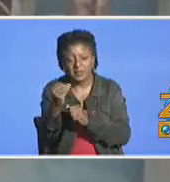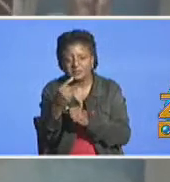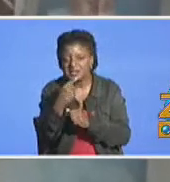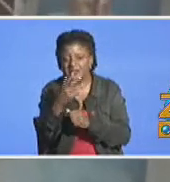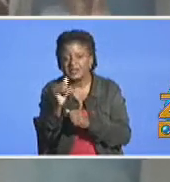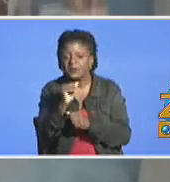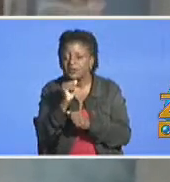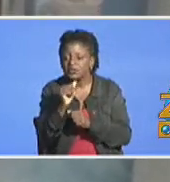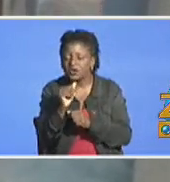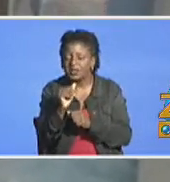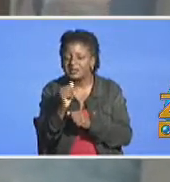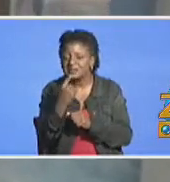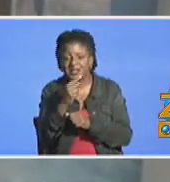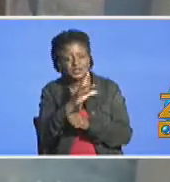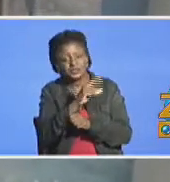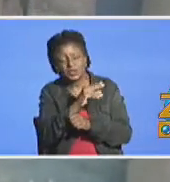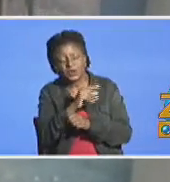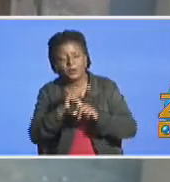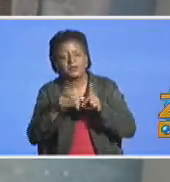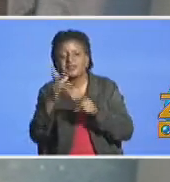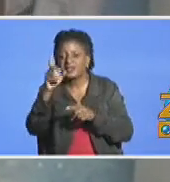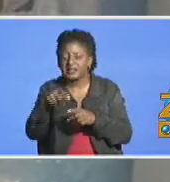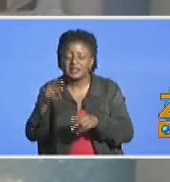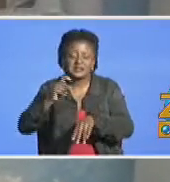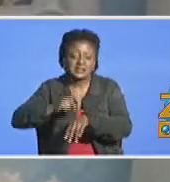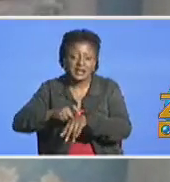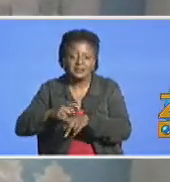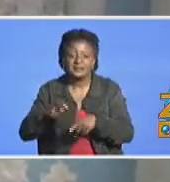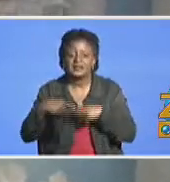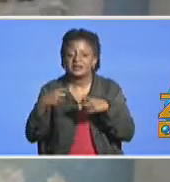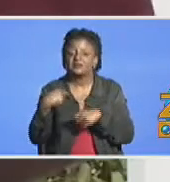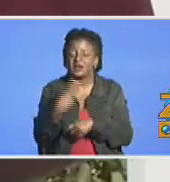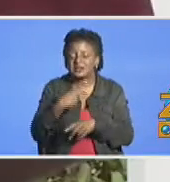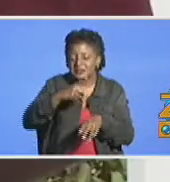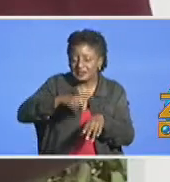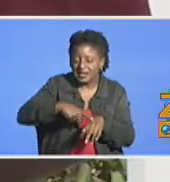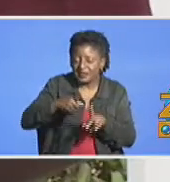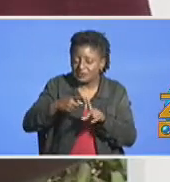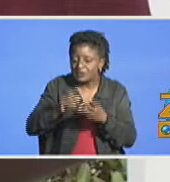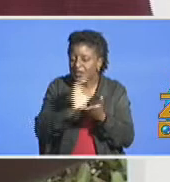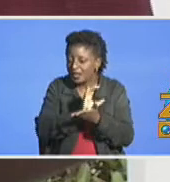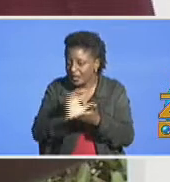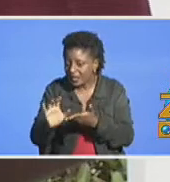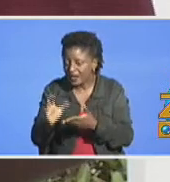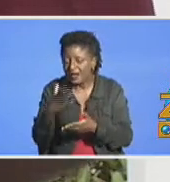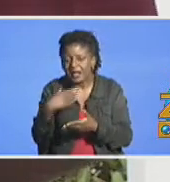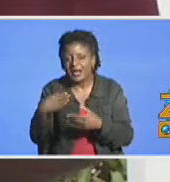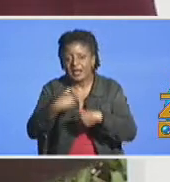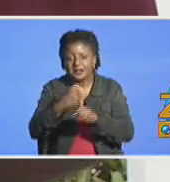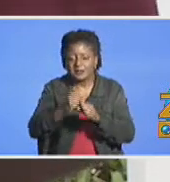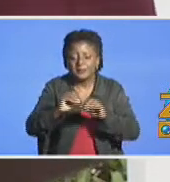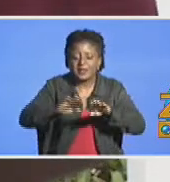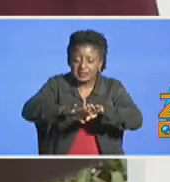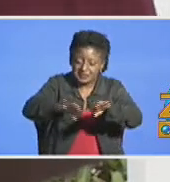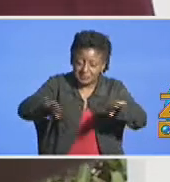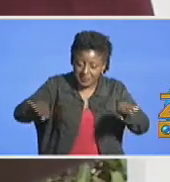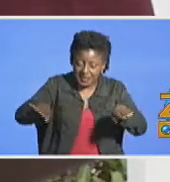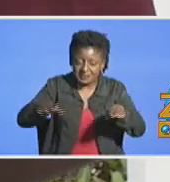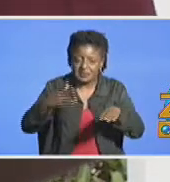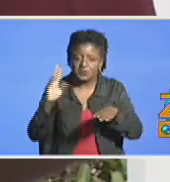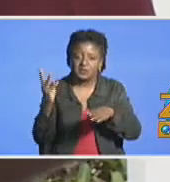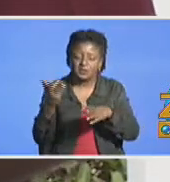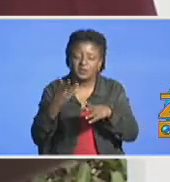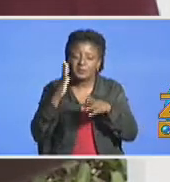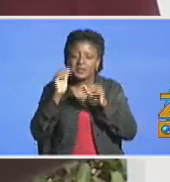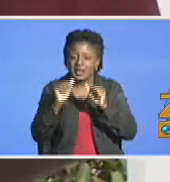away. However, they just need time. They'll give us time to clear and to make space that we will be able to take